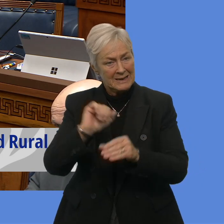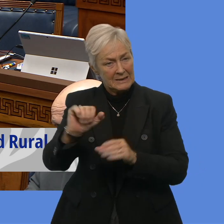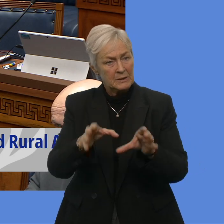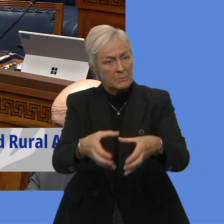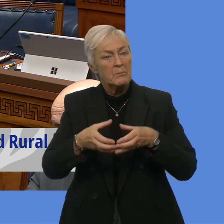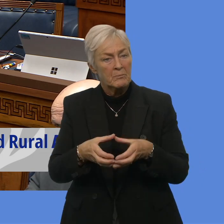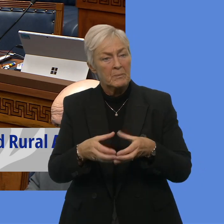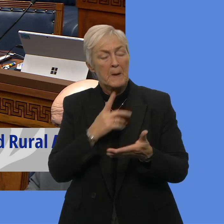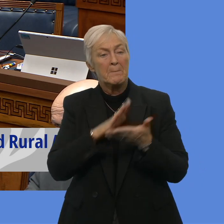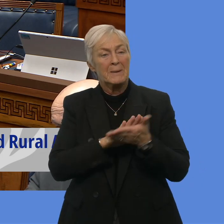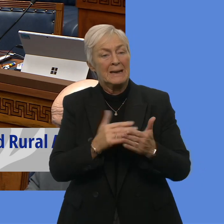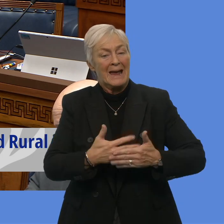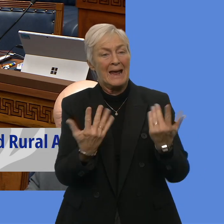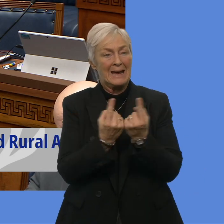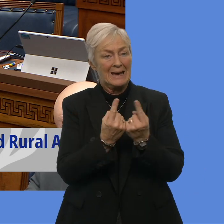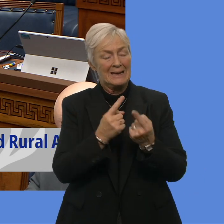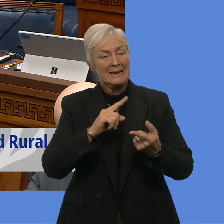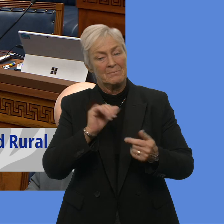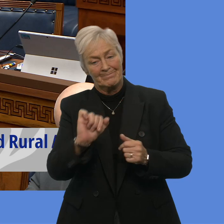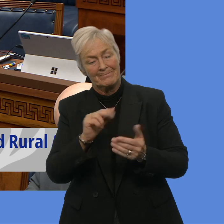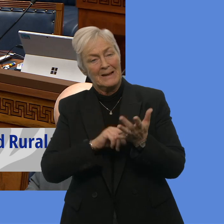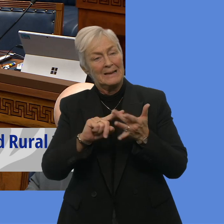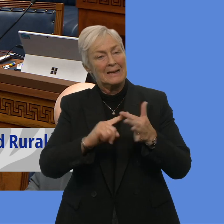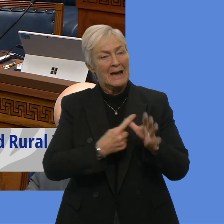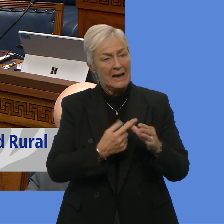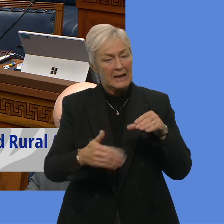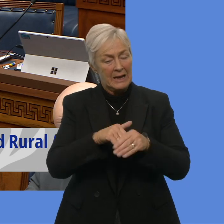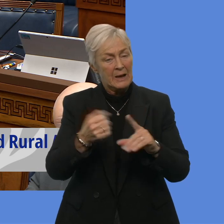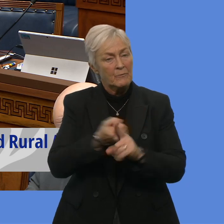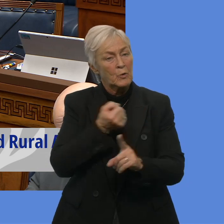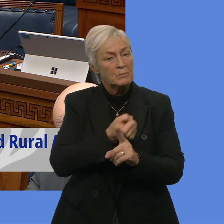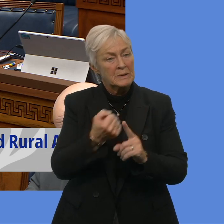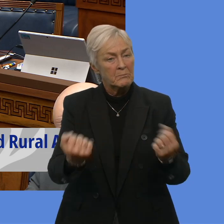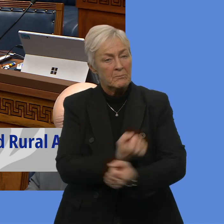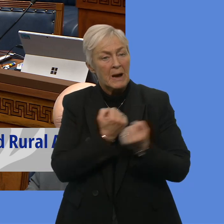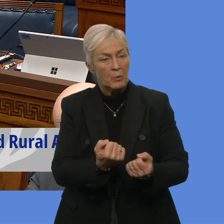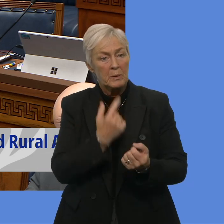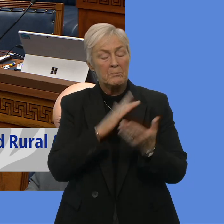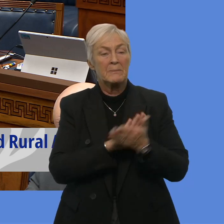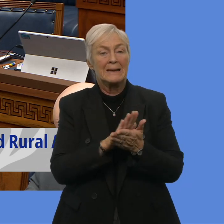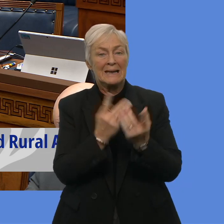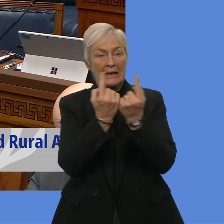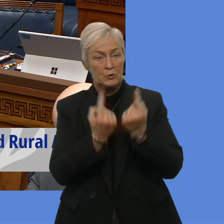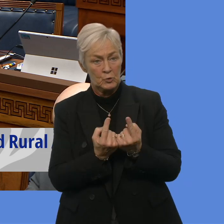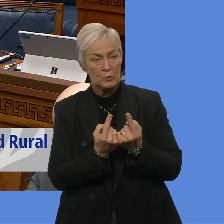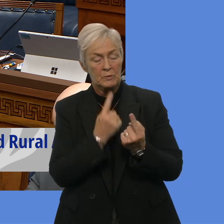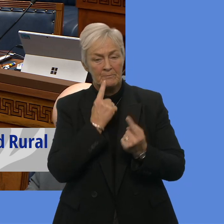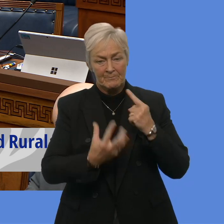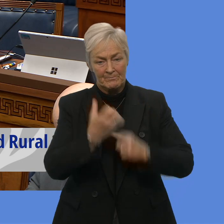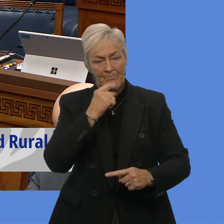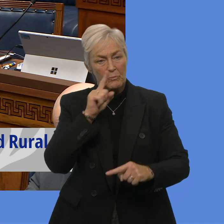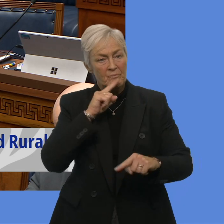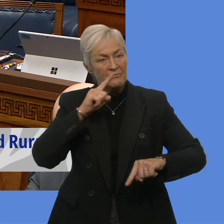terms of NEA, in terms of their regulation and enforcement powers. Also, one of the issues arising is in terms of fines and penalties